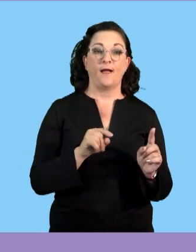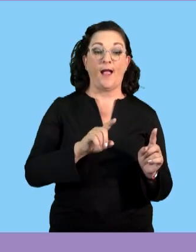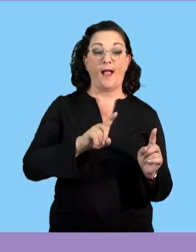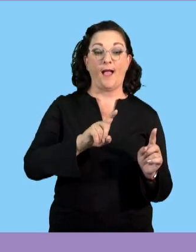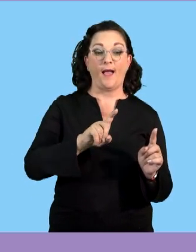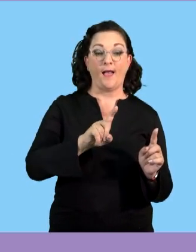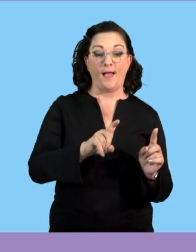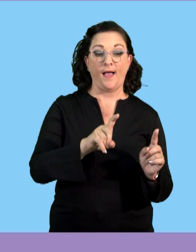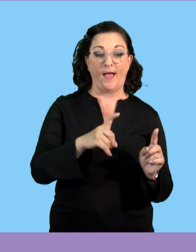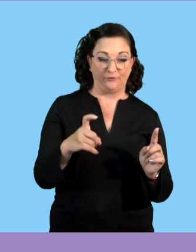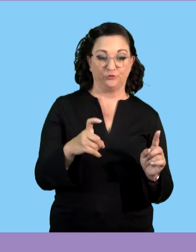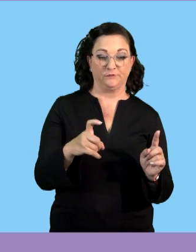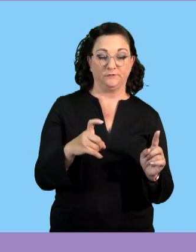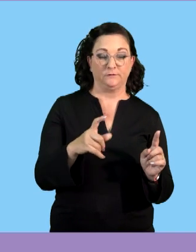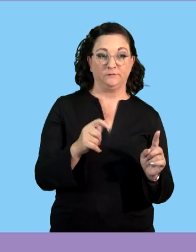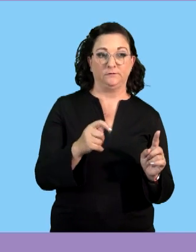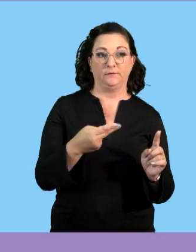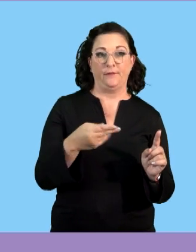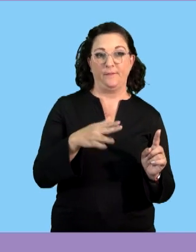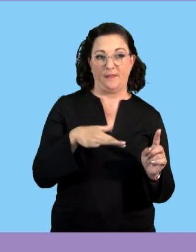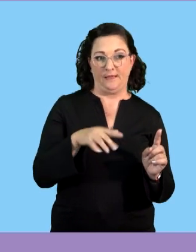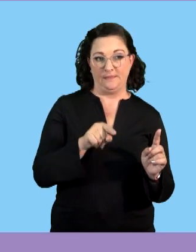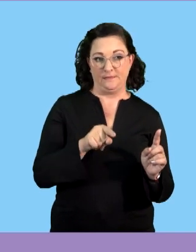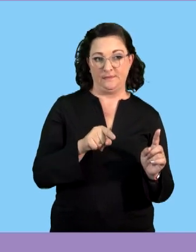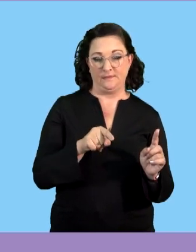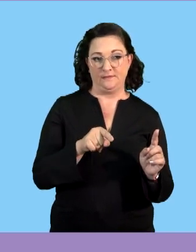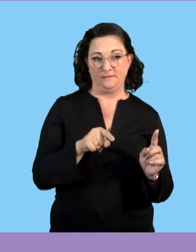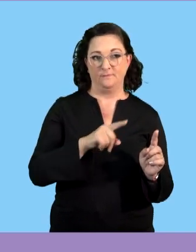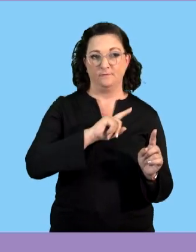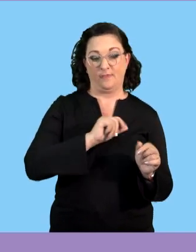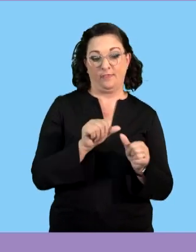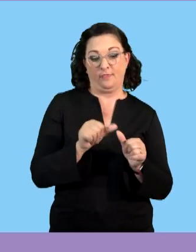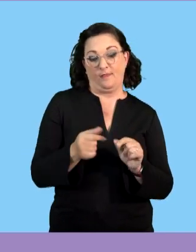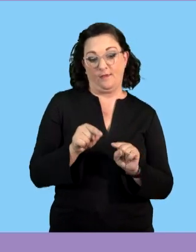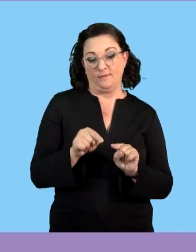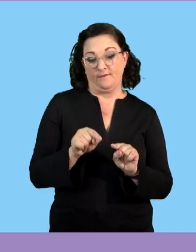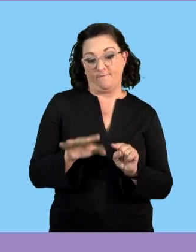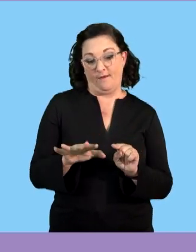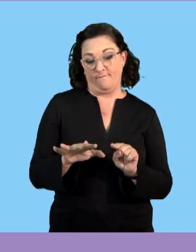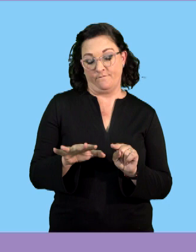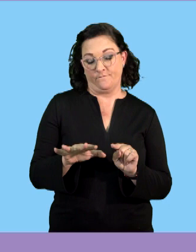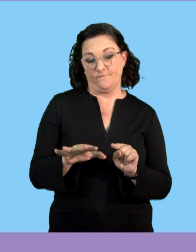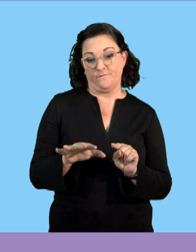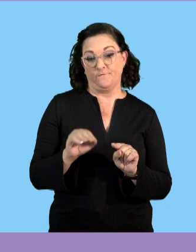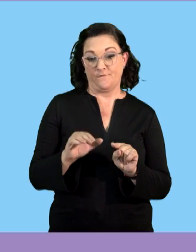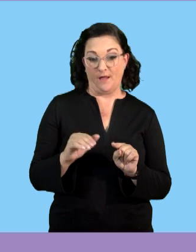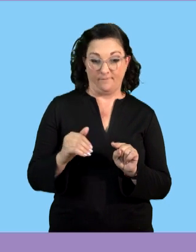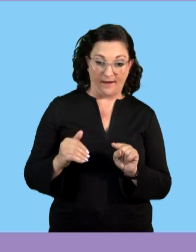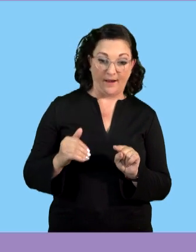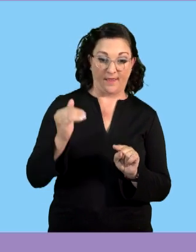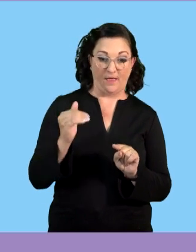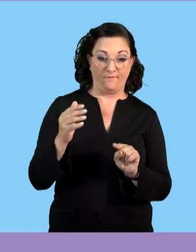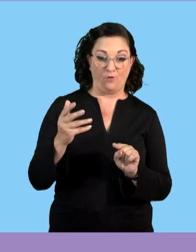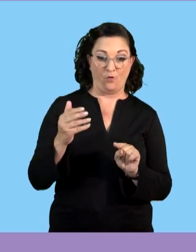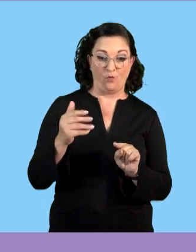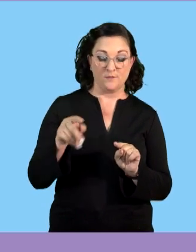as a 100th decimal place. Now, we move and check the next decimal place, which is a 5. And we